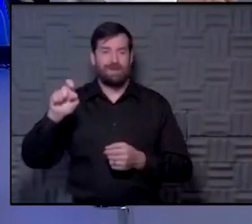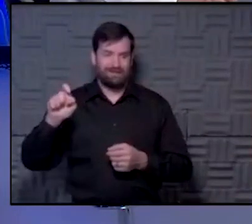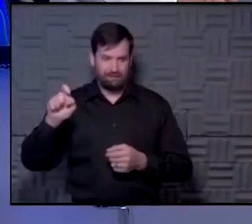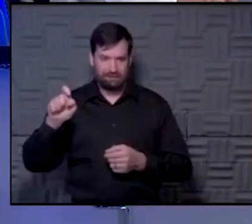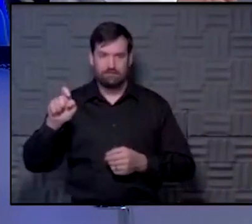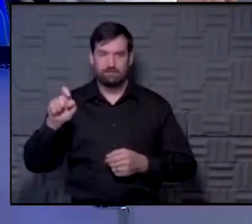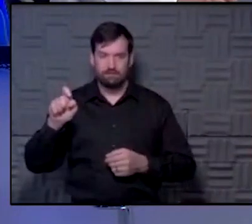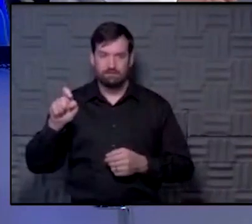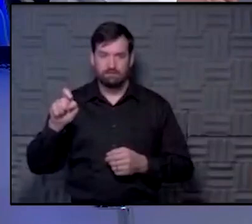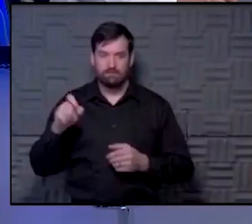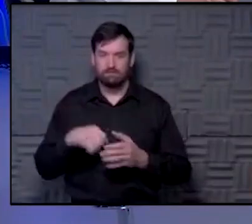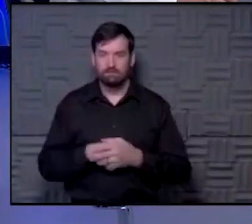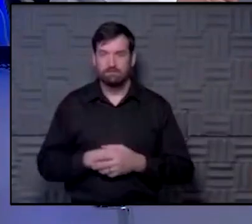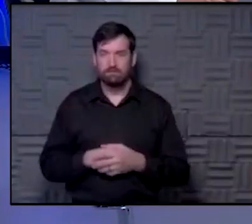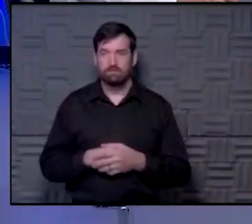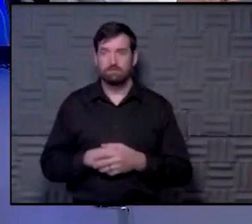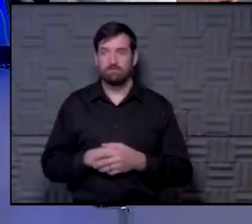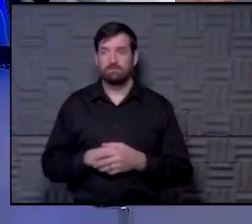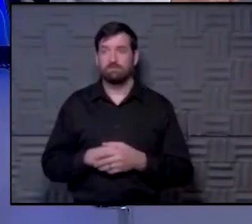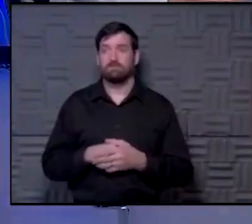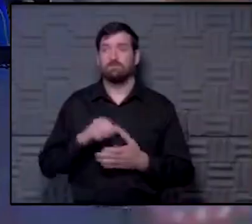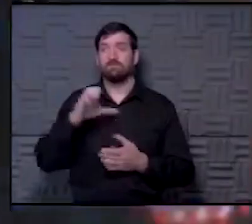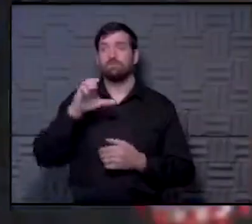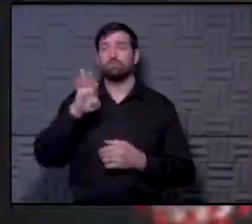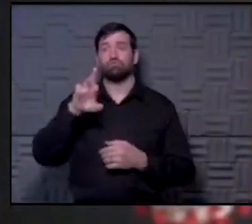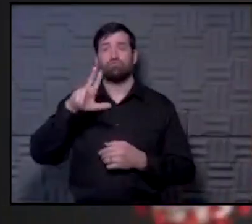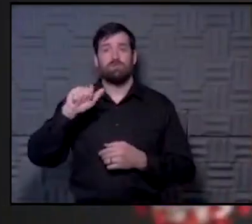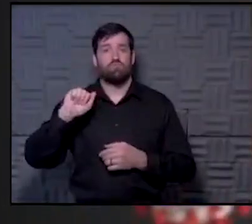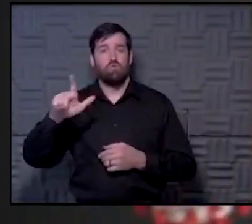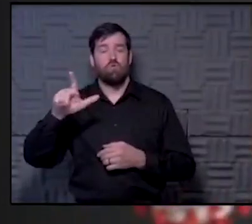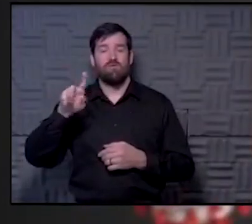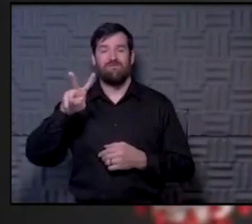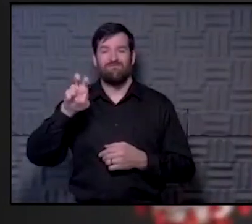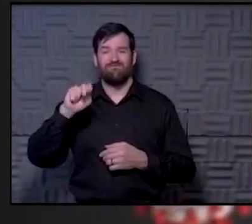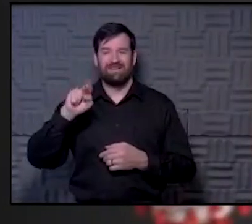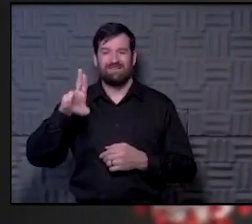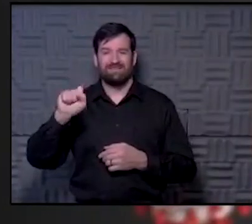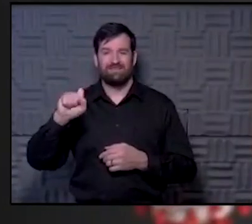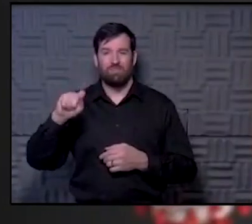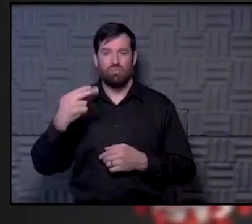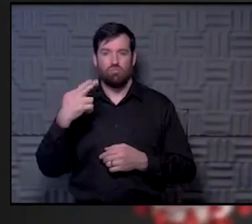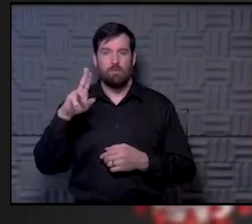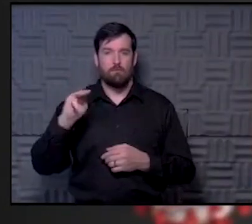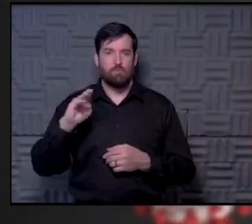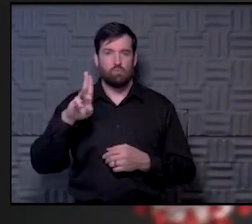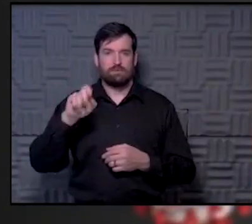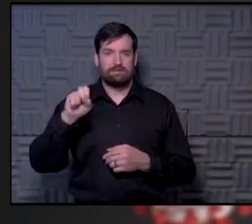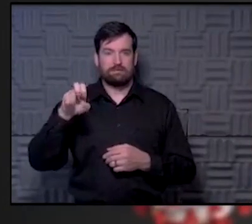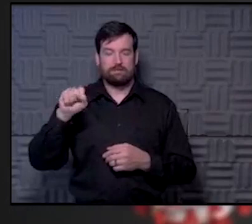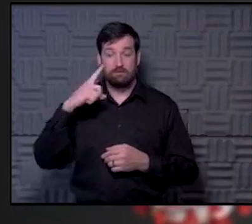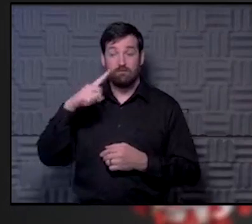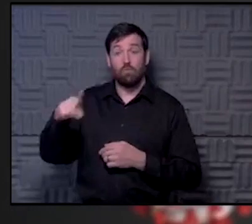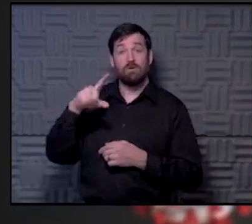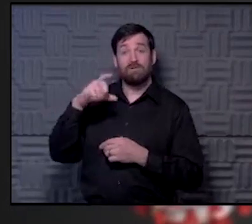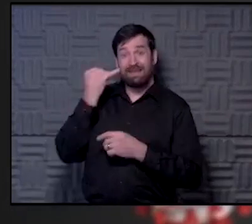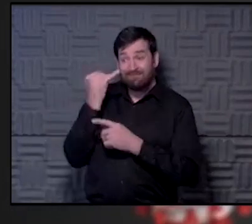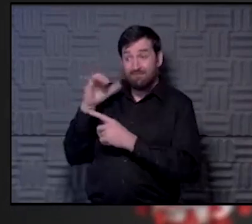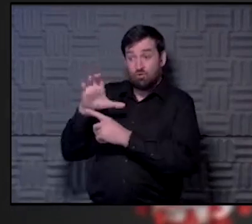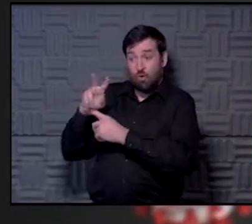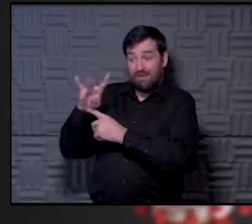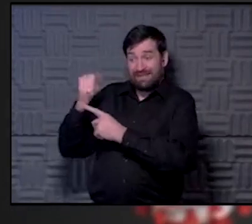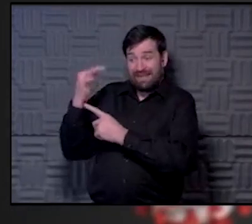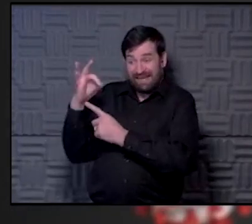of cerebral venous thrombosis in people that get COVID-19. So it's quite